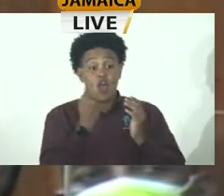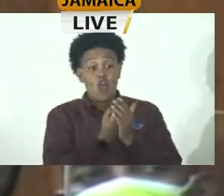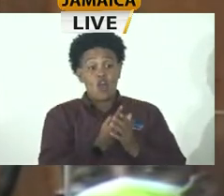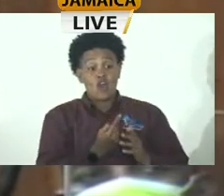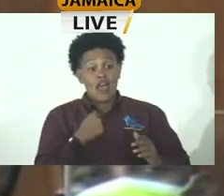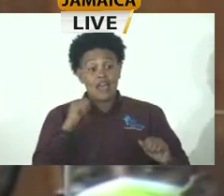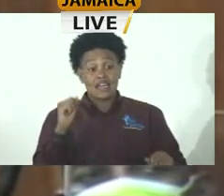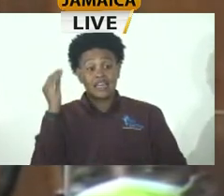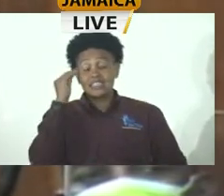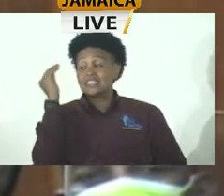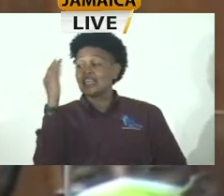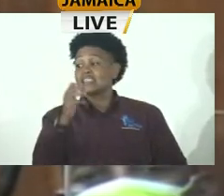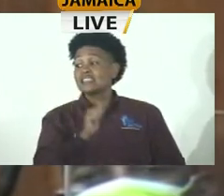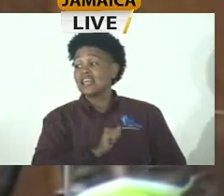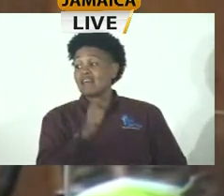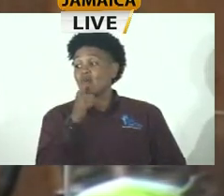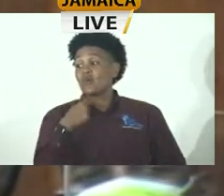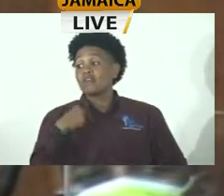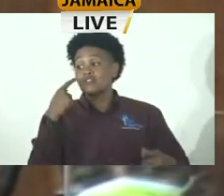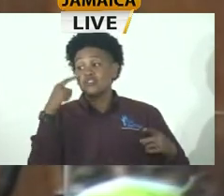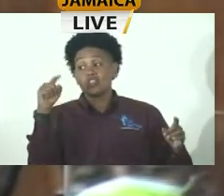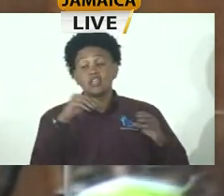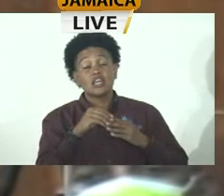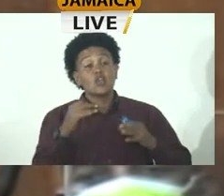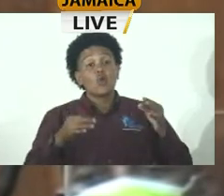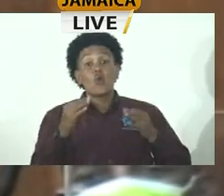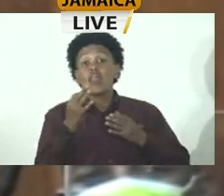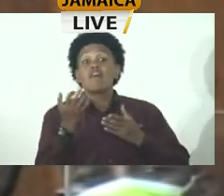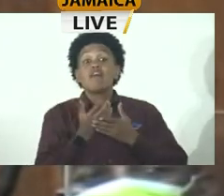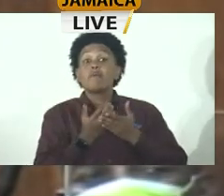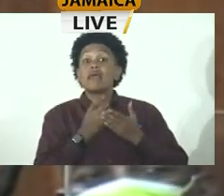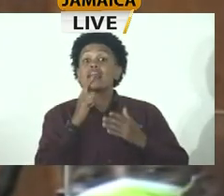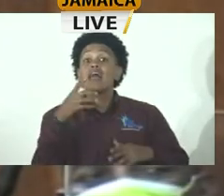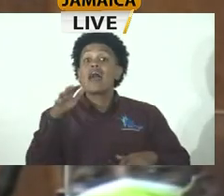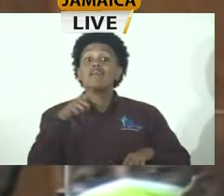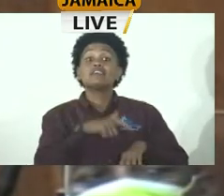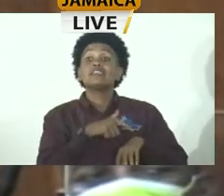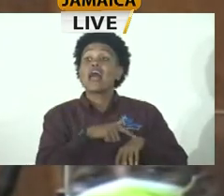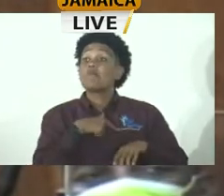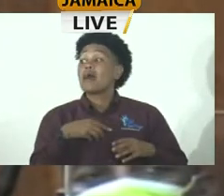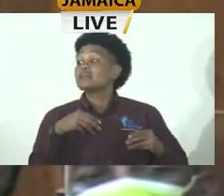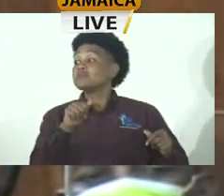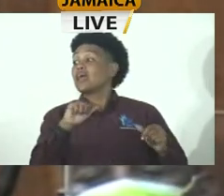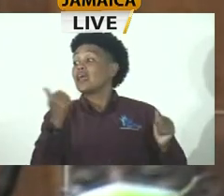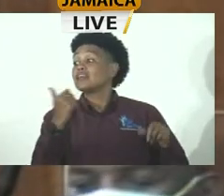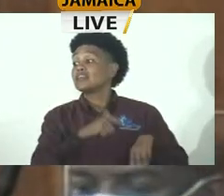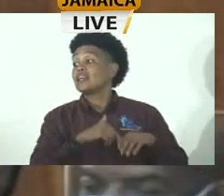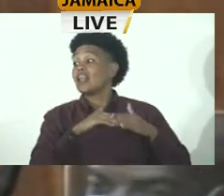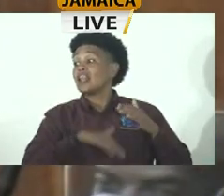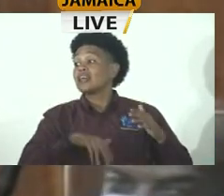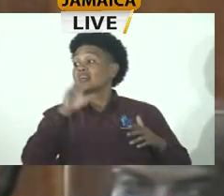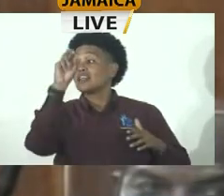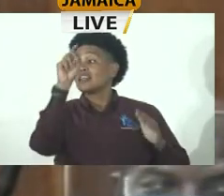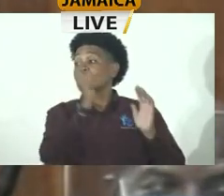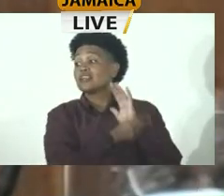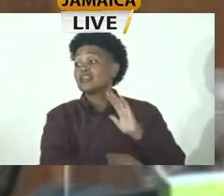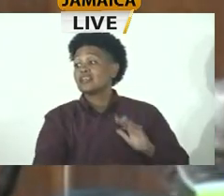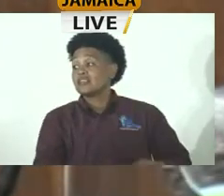one who has been successful in the court of appeal the average time i spend on any cases less than half an hour